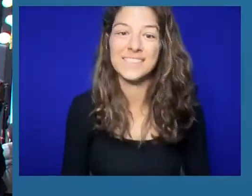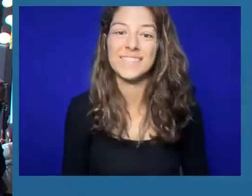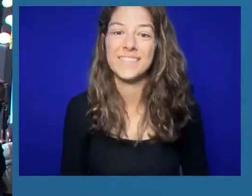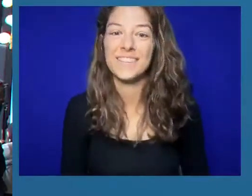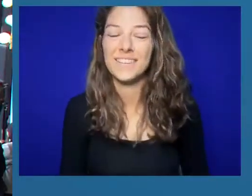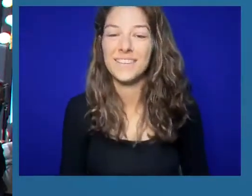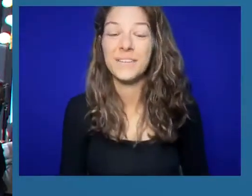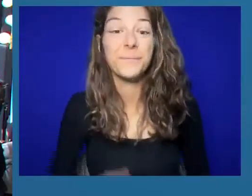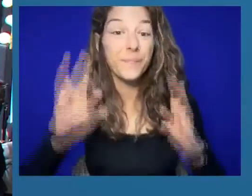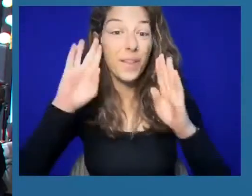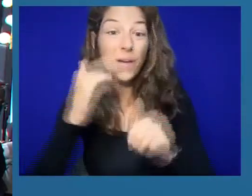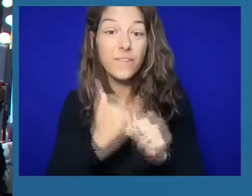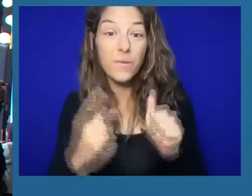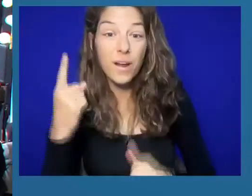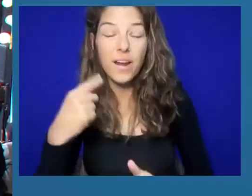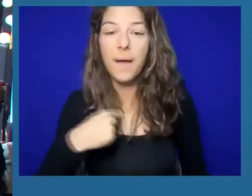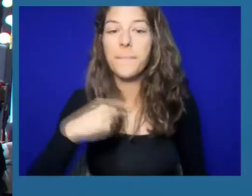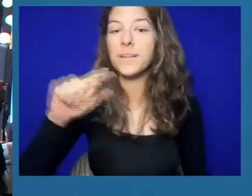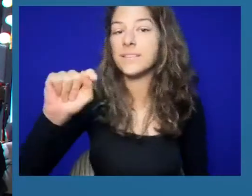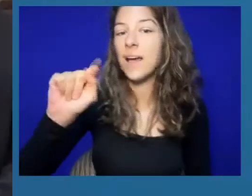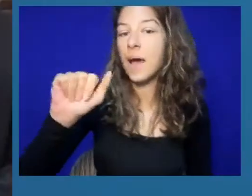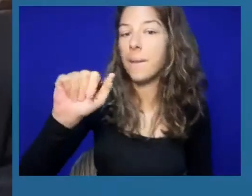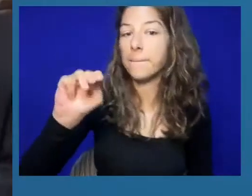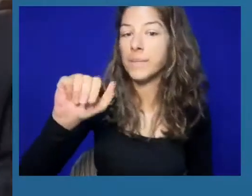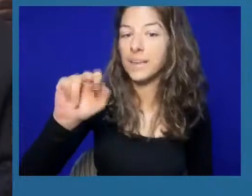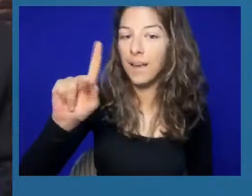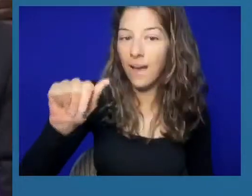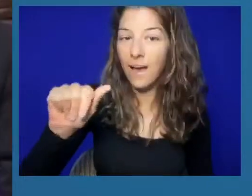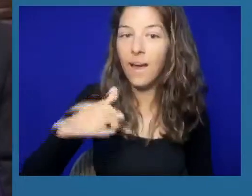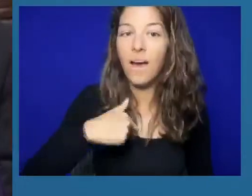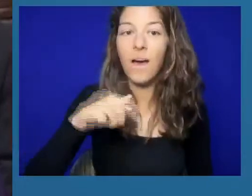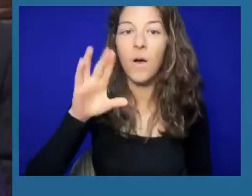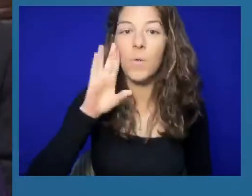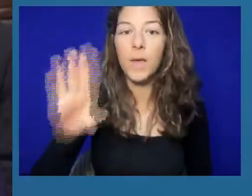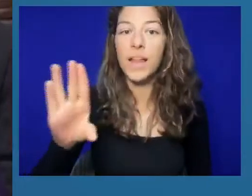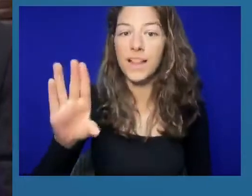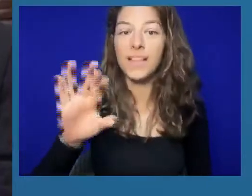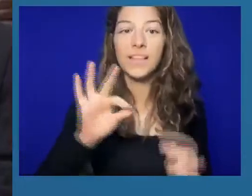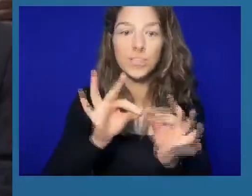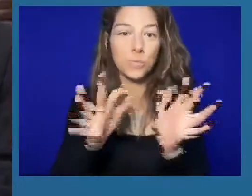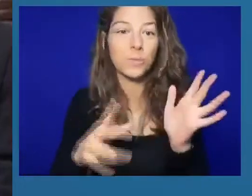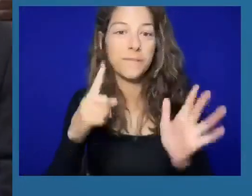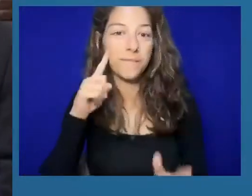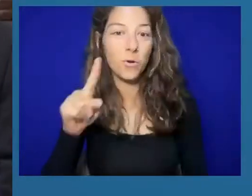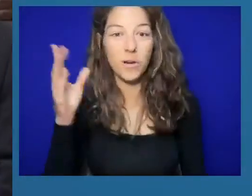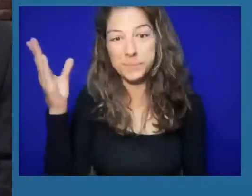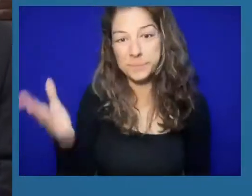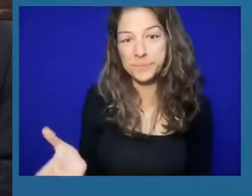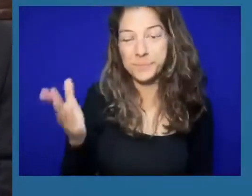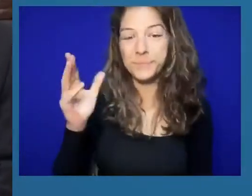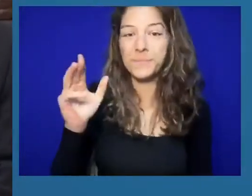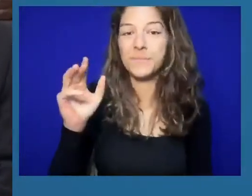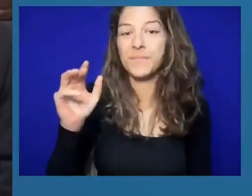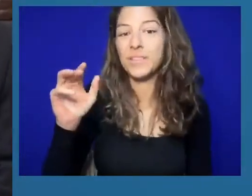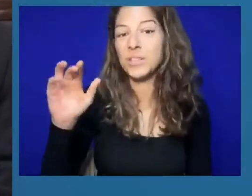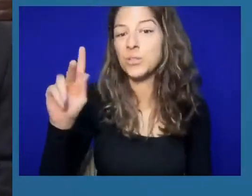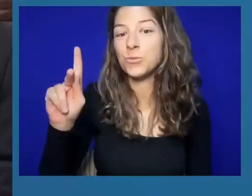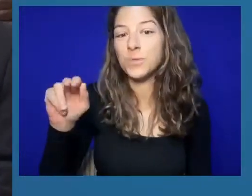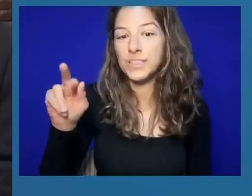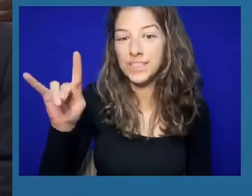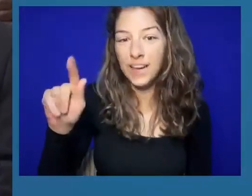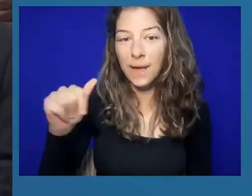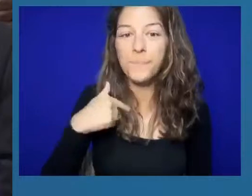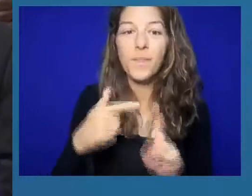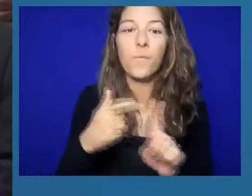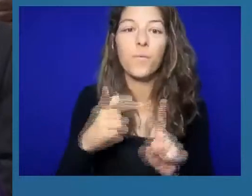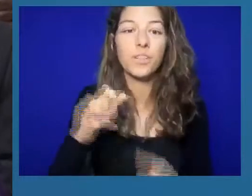Hello, everyone. I'm Tamika. I will be interpreting for Miss Christina. I work from JFK.